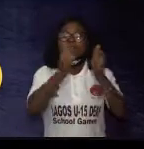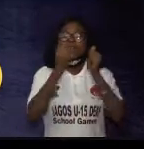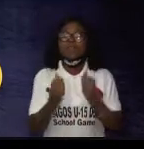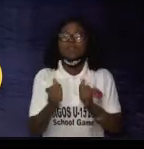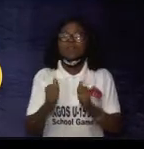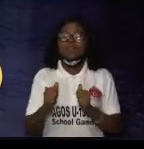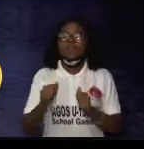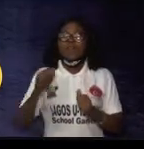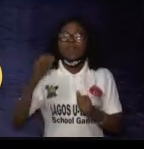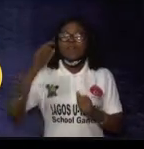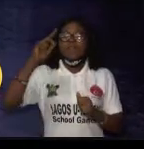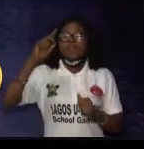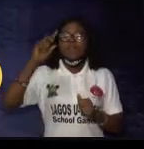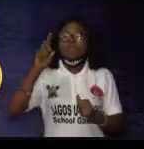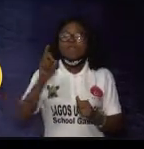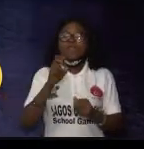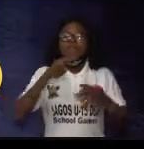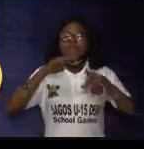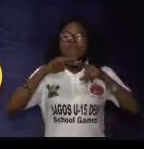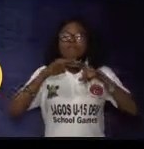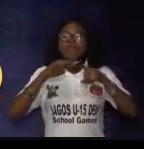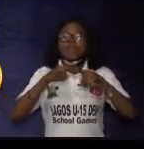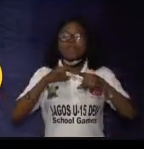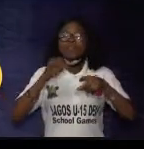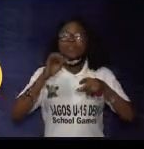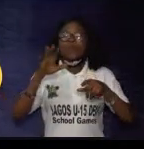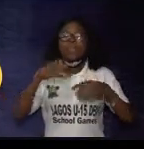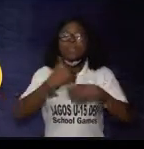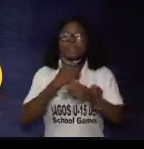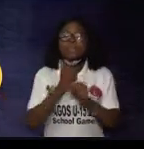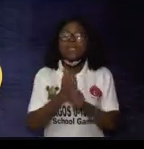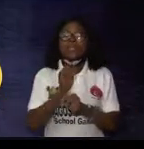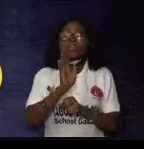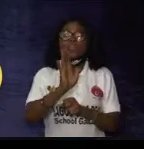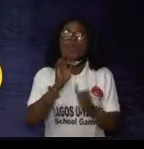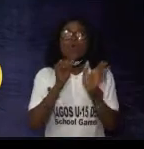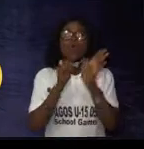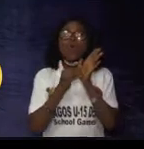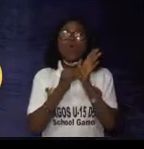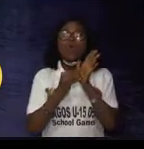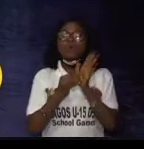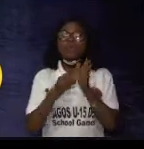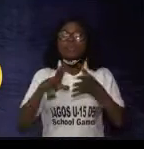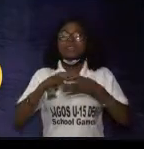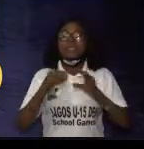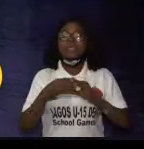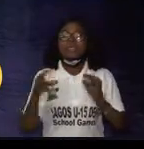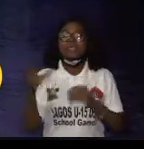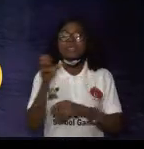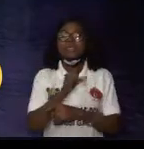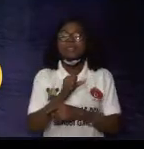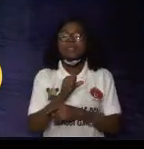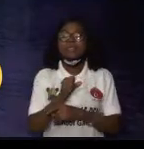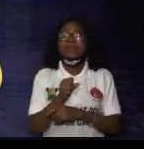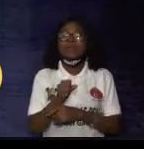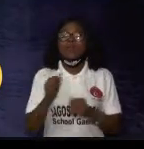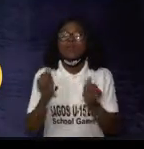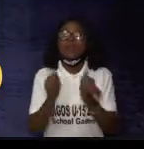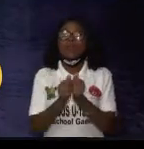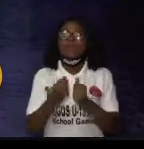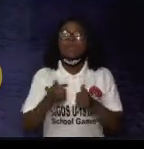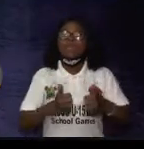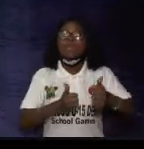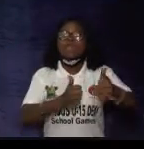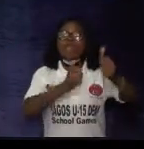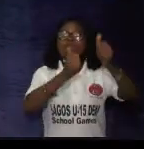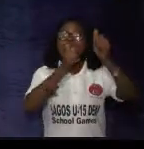in sentences. You are to make your own sentences. You know, I told you are going to do it. So you're going to make your own